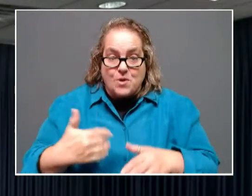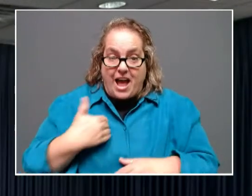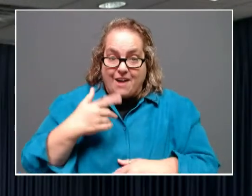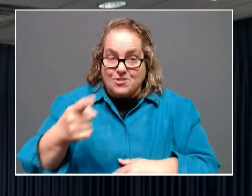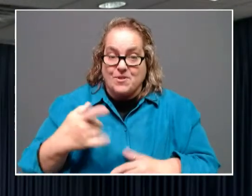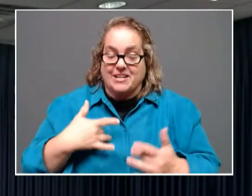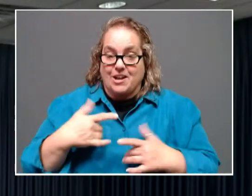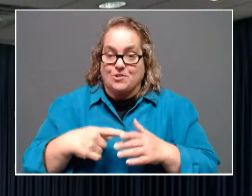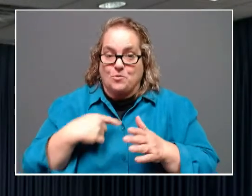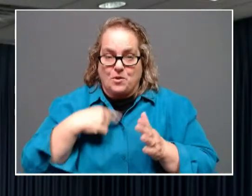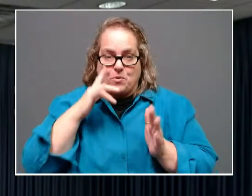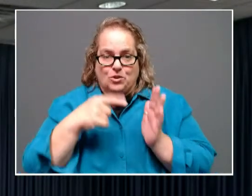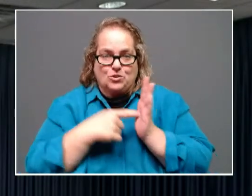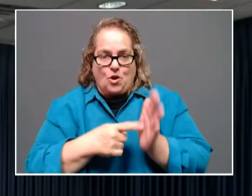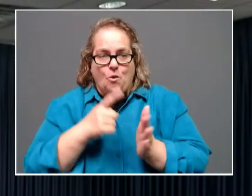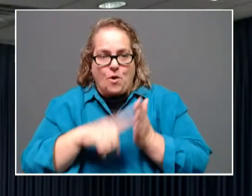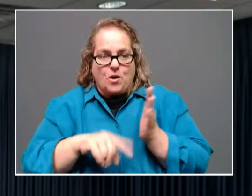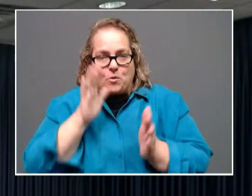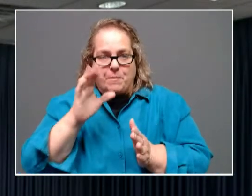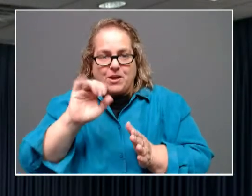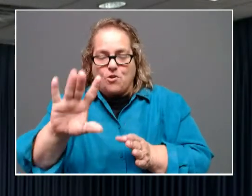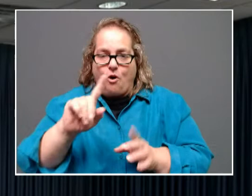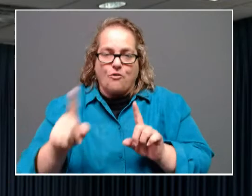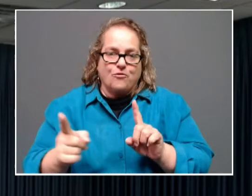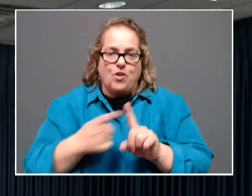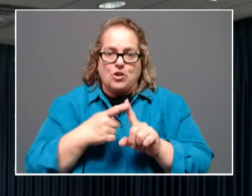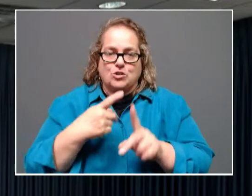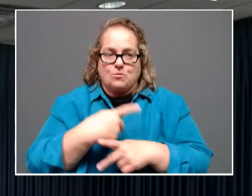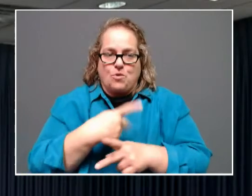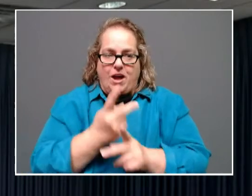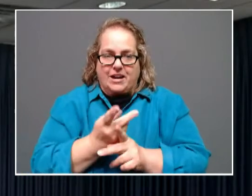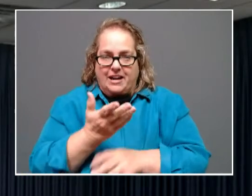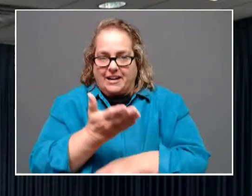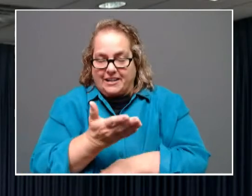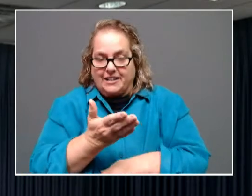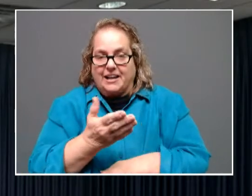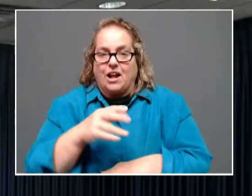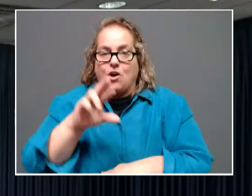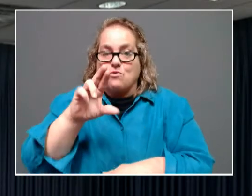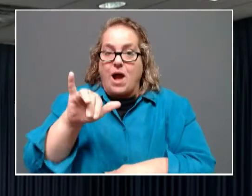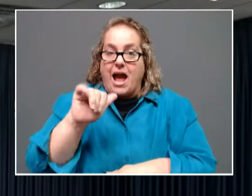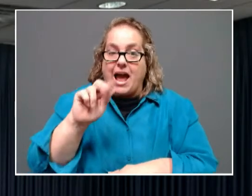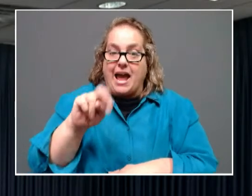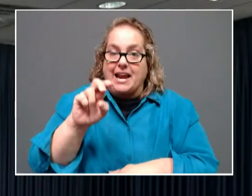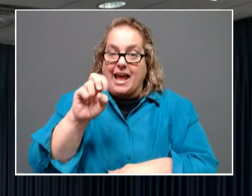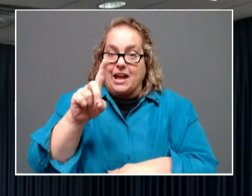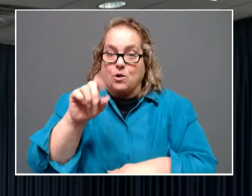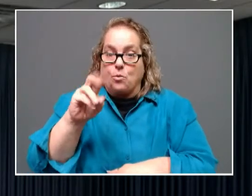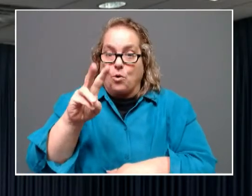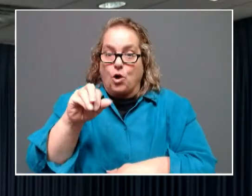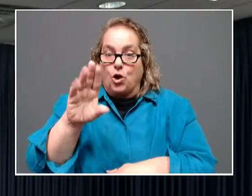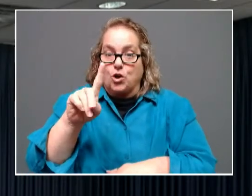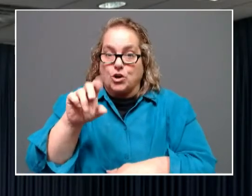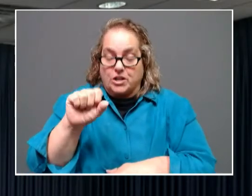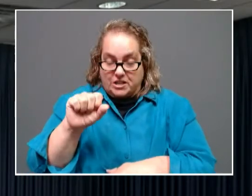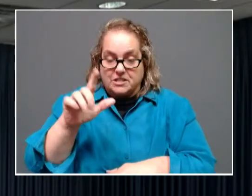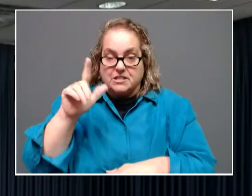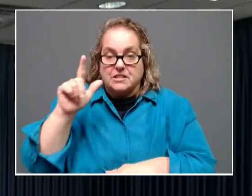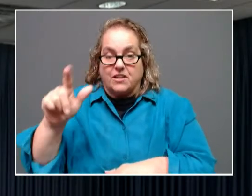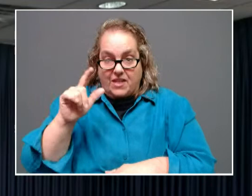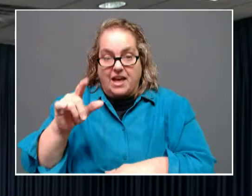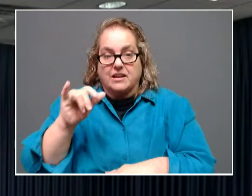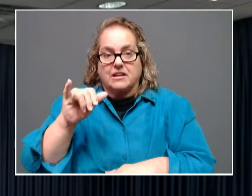going to be your first product. And I'd like to welcome Ryan Edwards, founder and board member of Augusta Distillery, to share a few